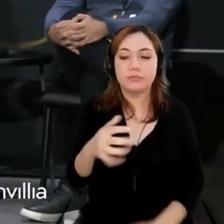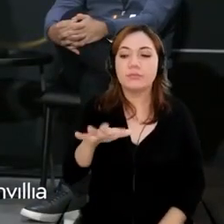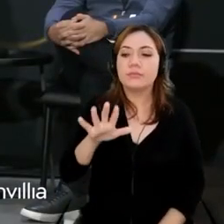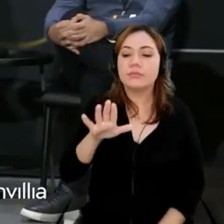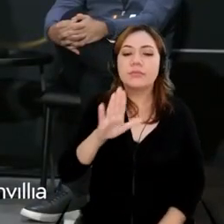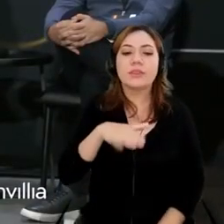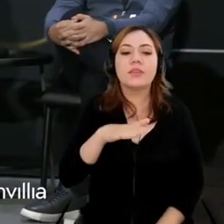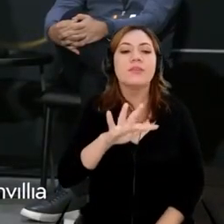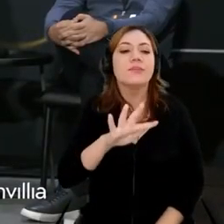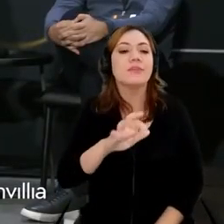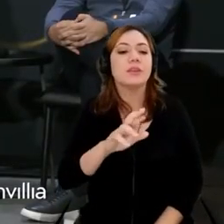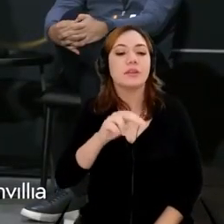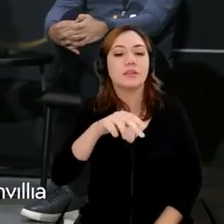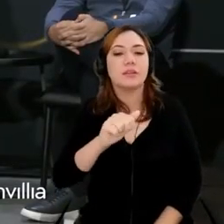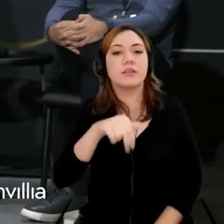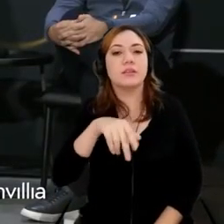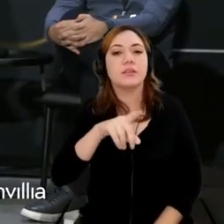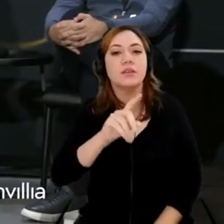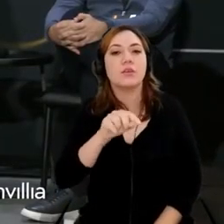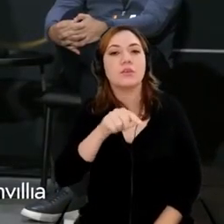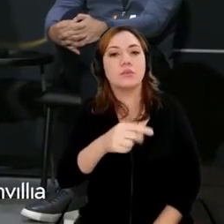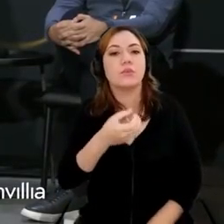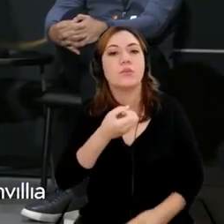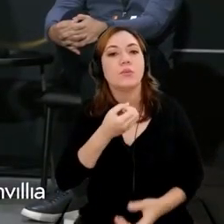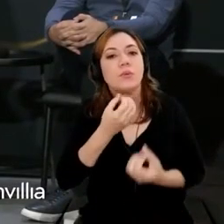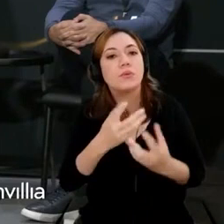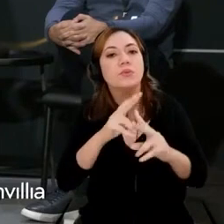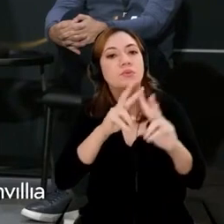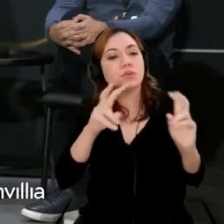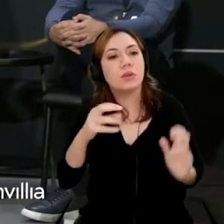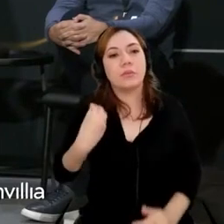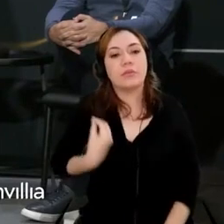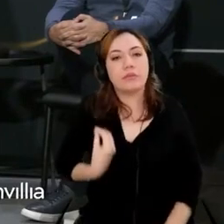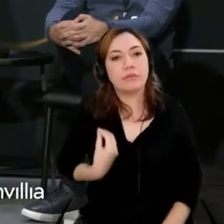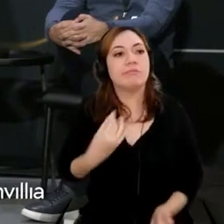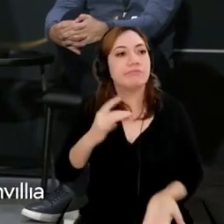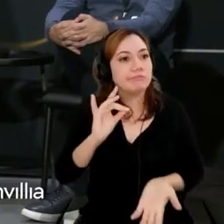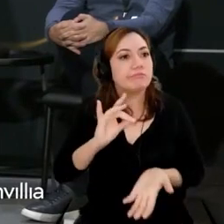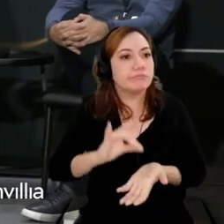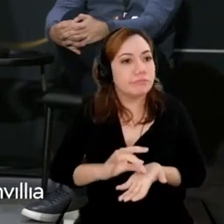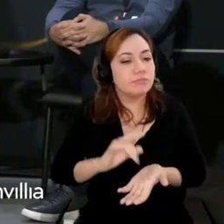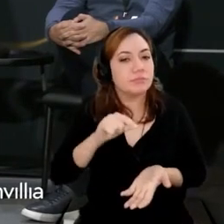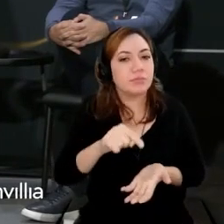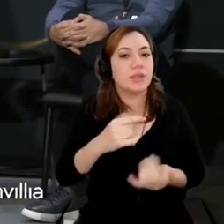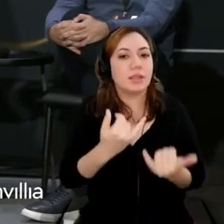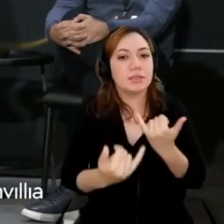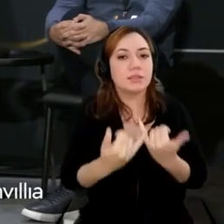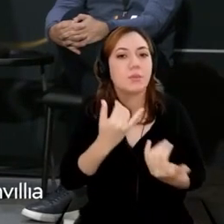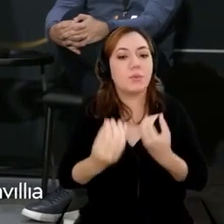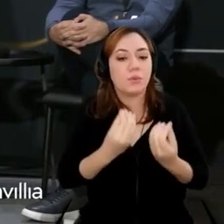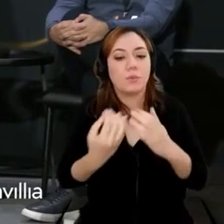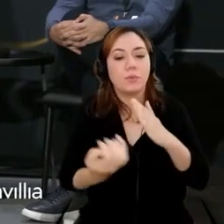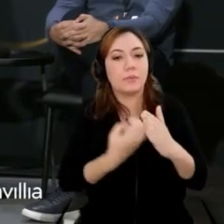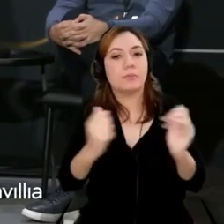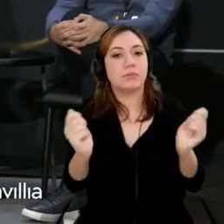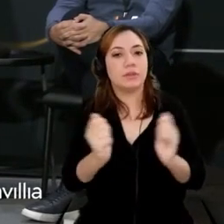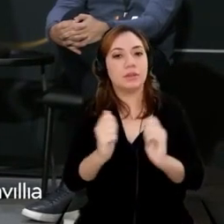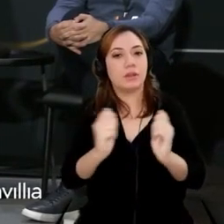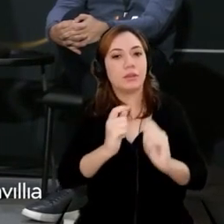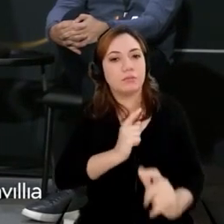life examples on how companies can find the real value of business impact